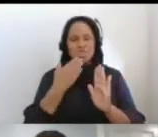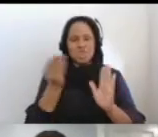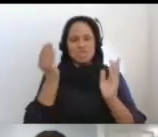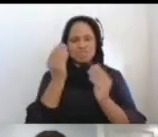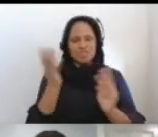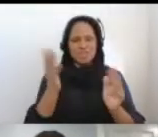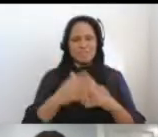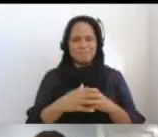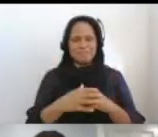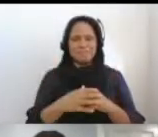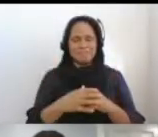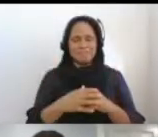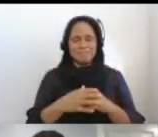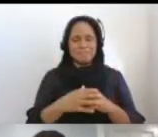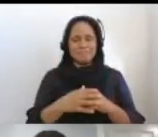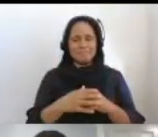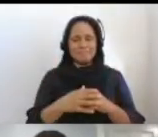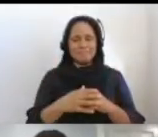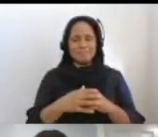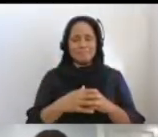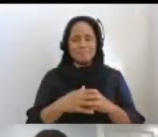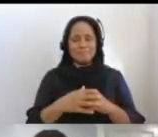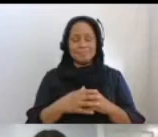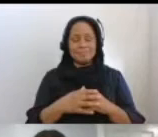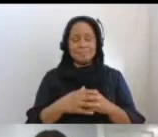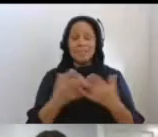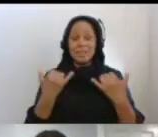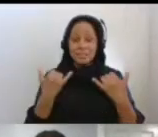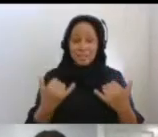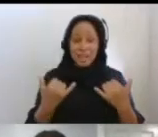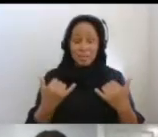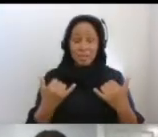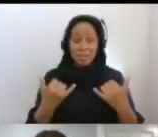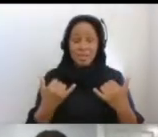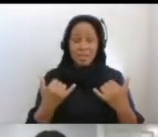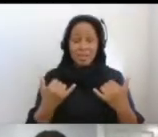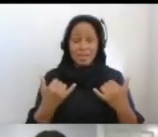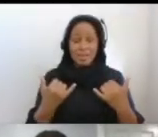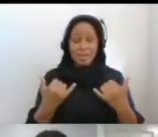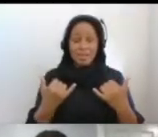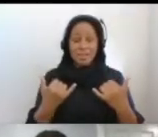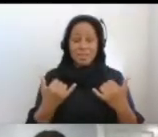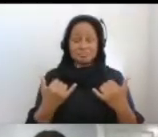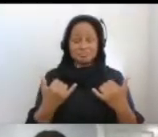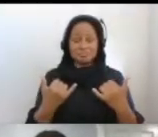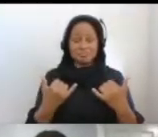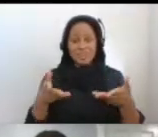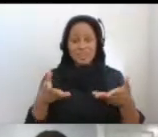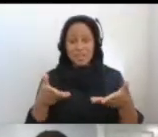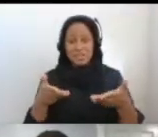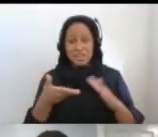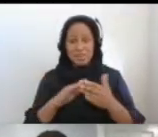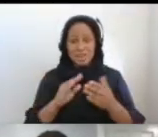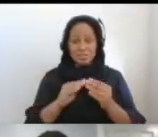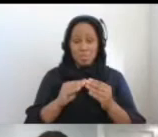This is now where the conversation takes its crescendo. So